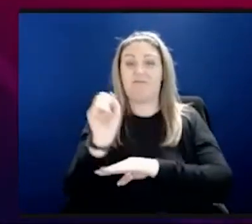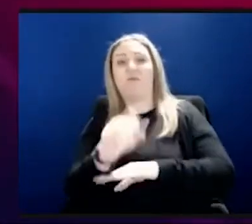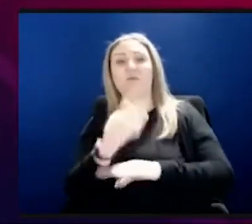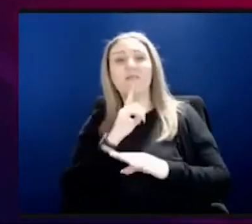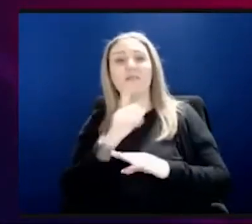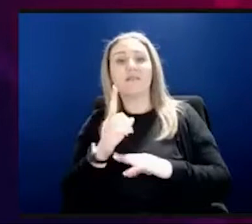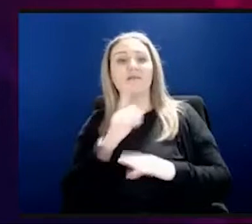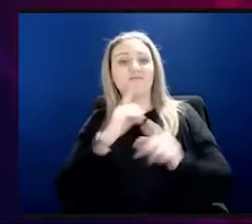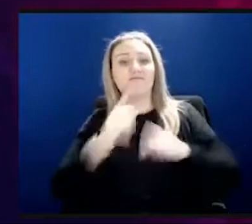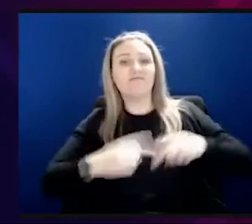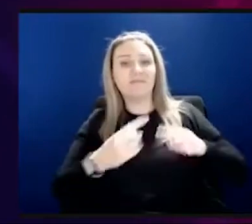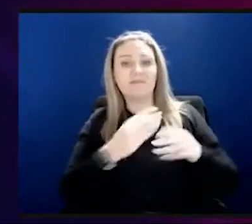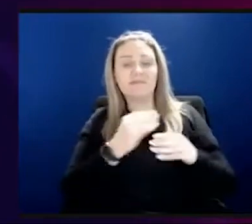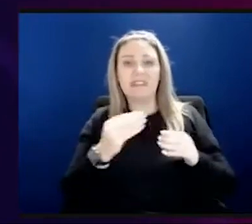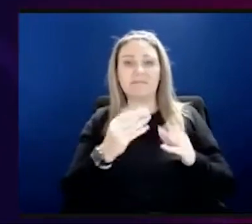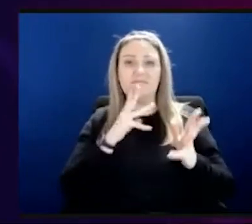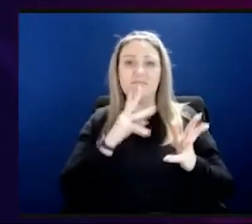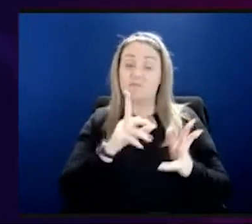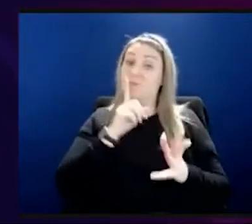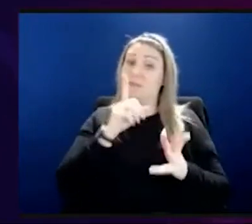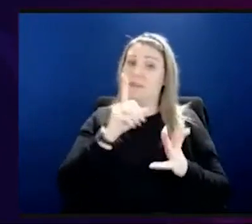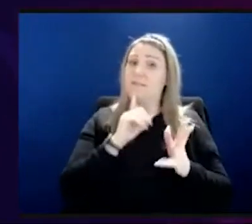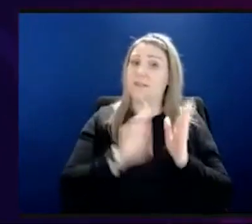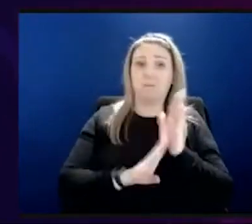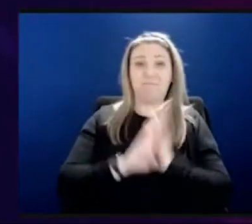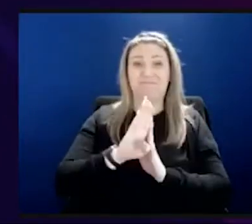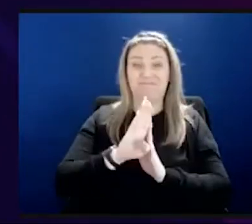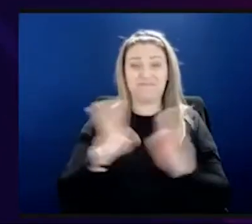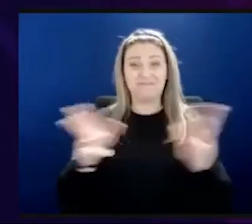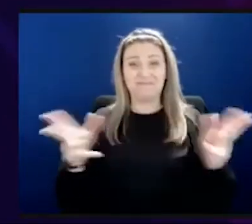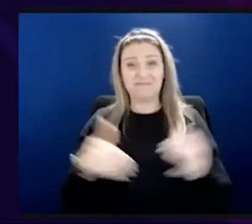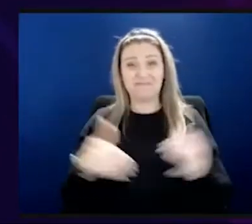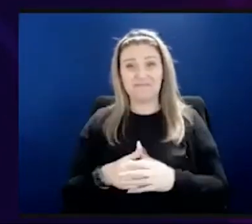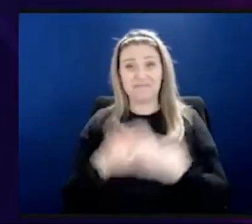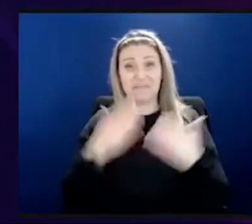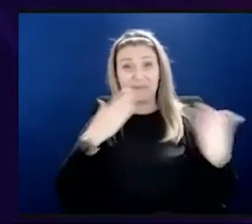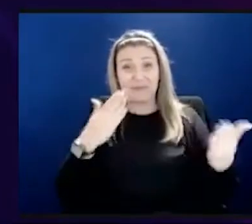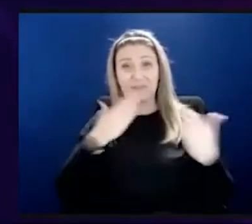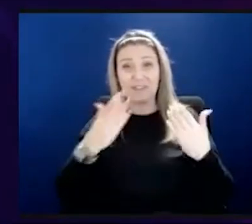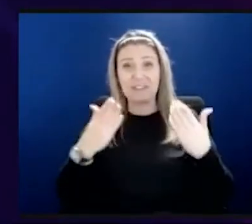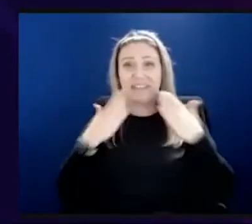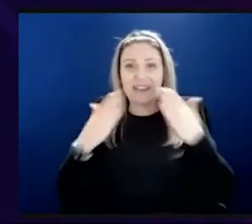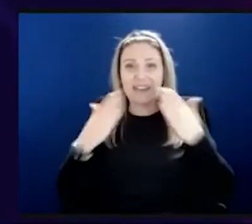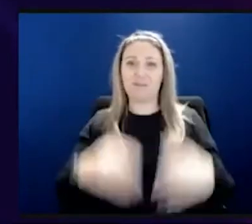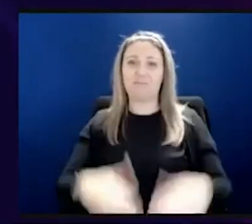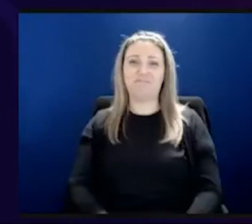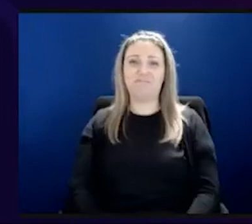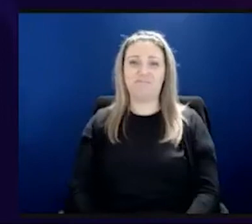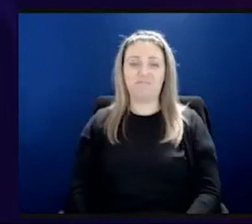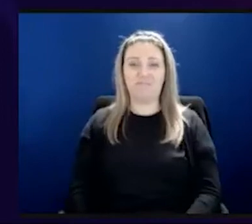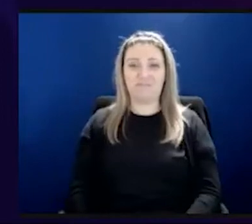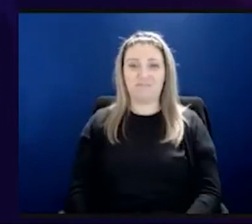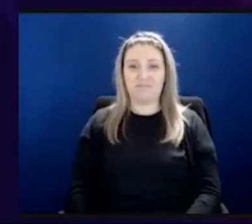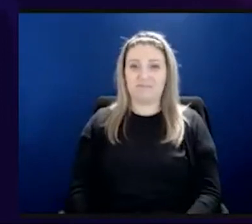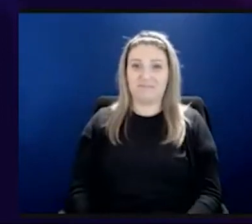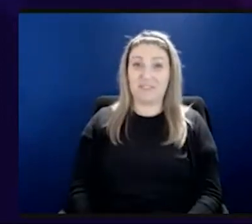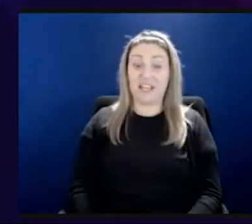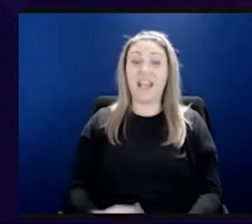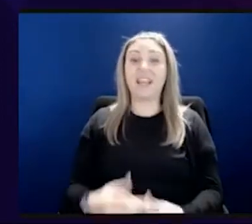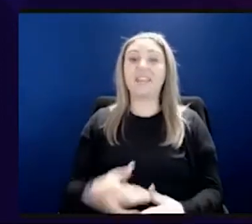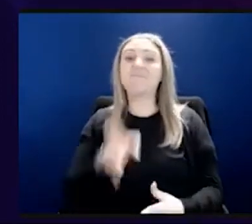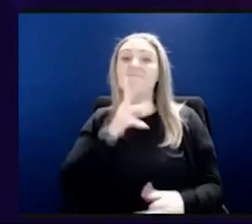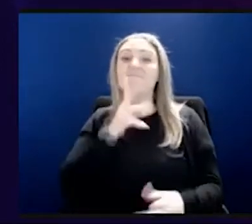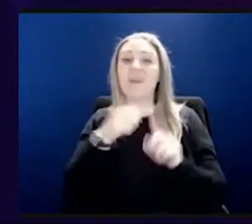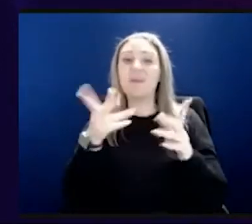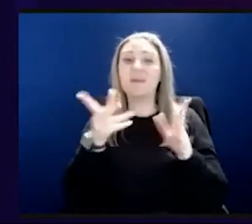where it was. And so I'm just so grateful and thankful. And speaking of what's important, we're also showing pictures of